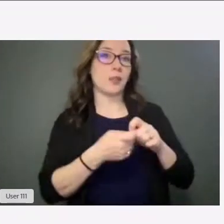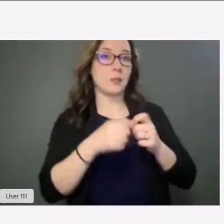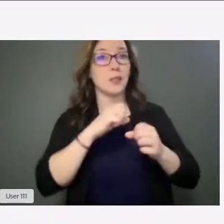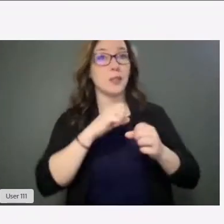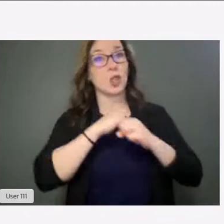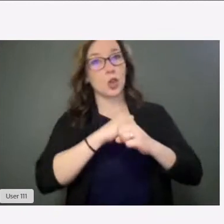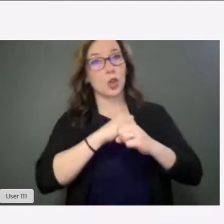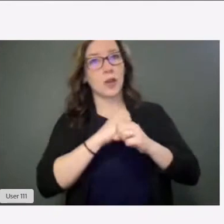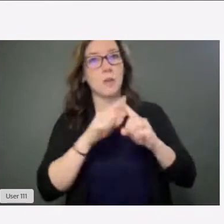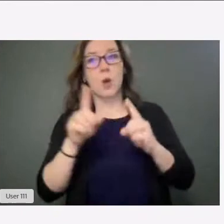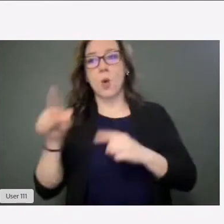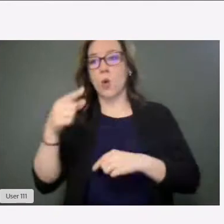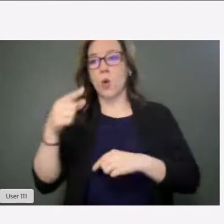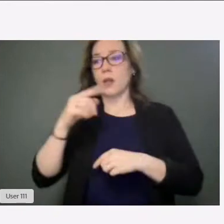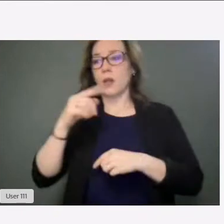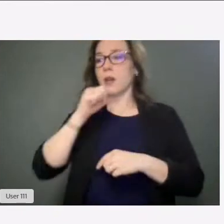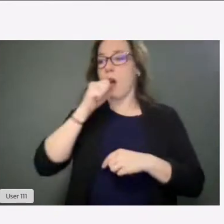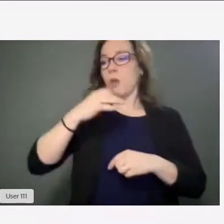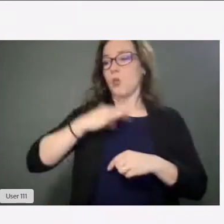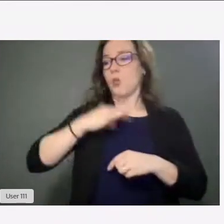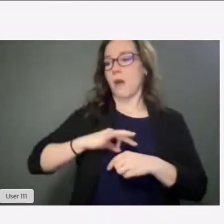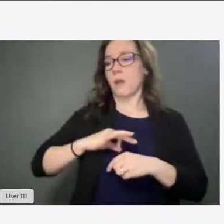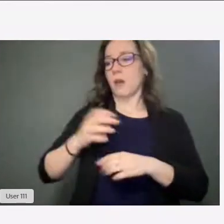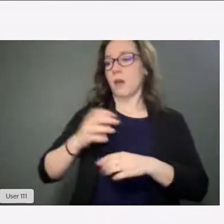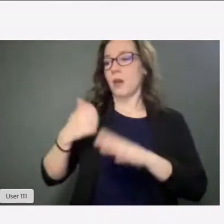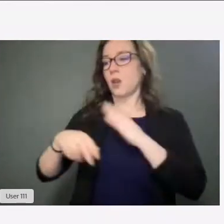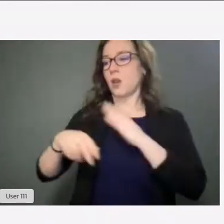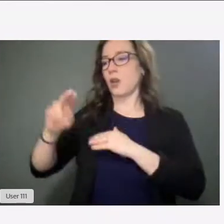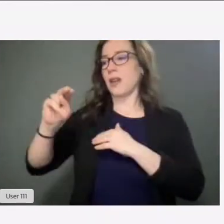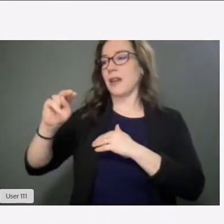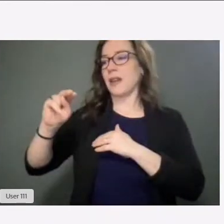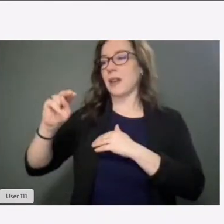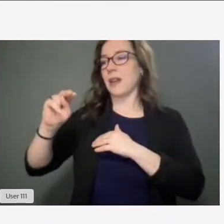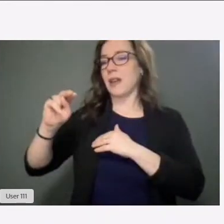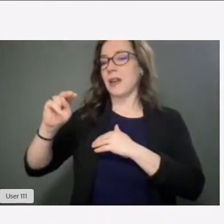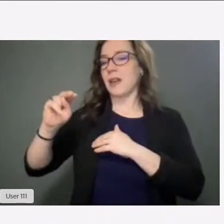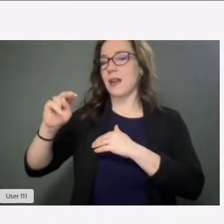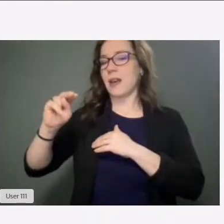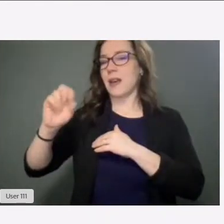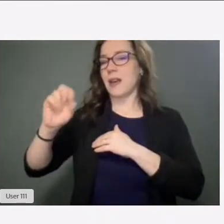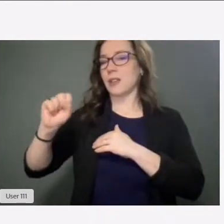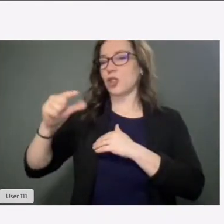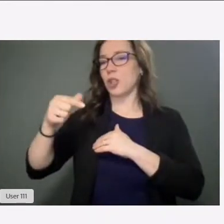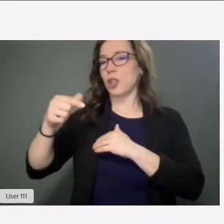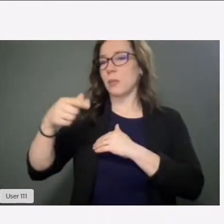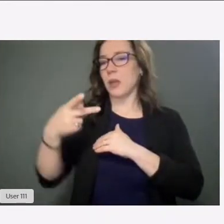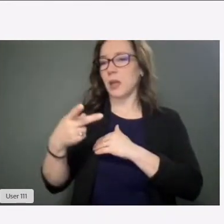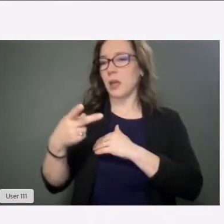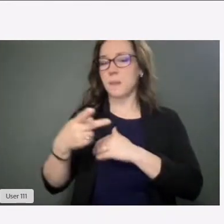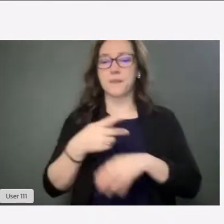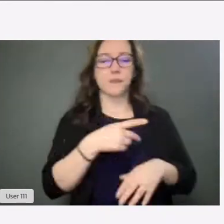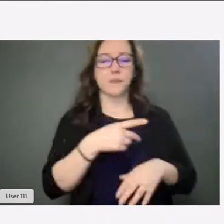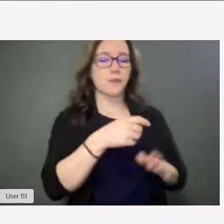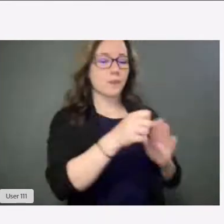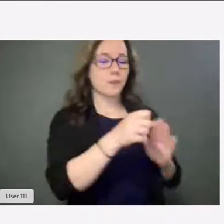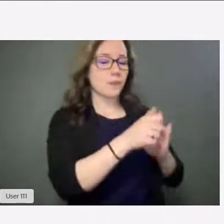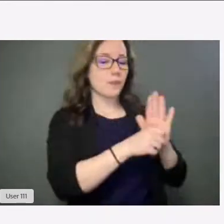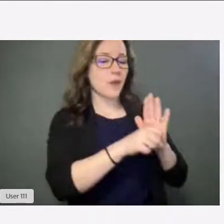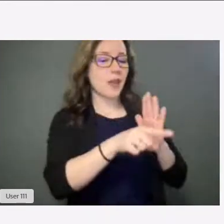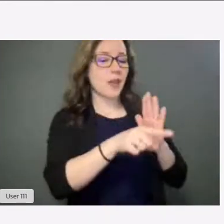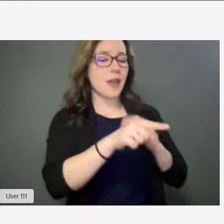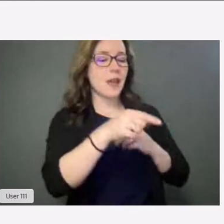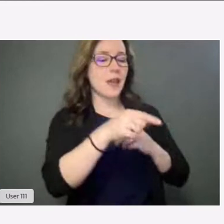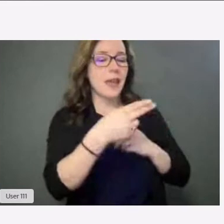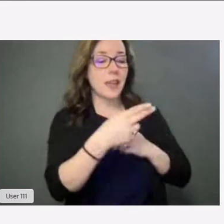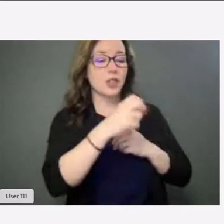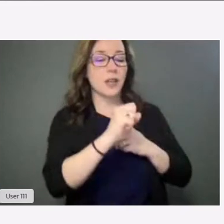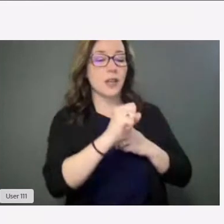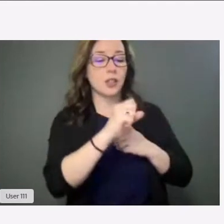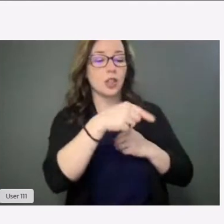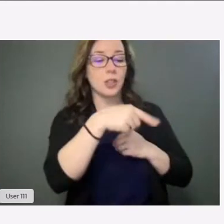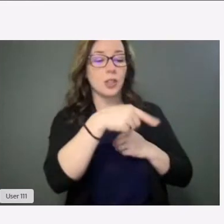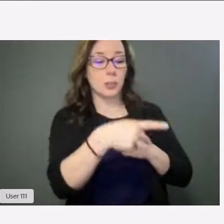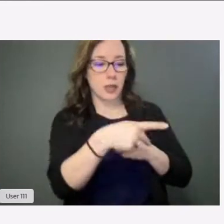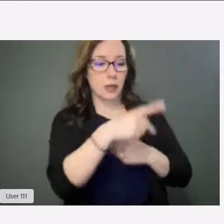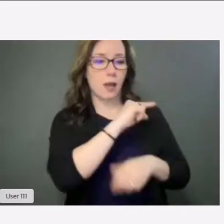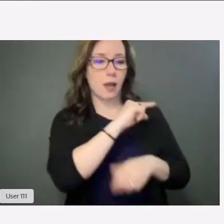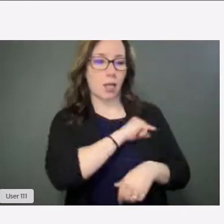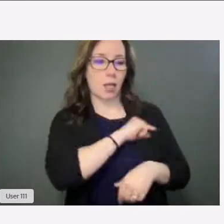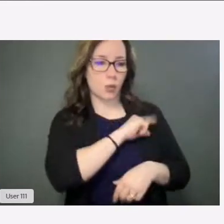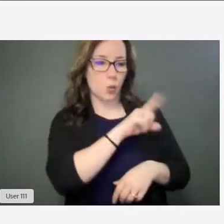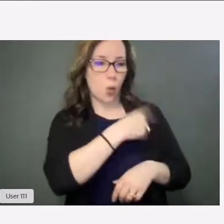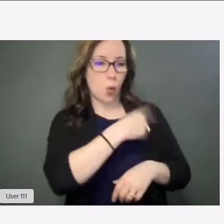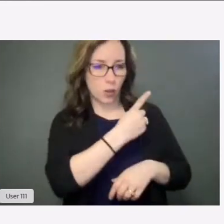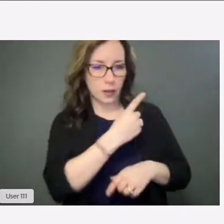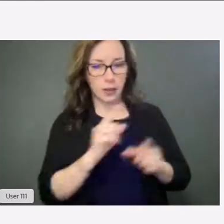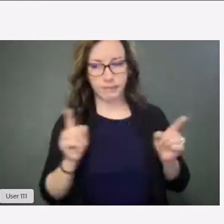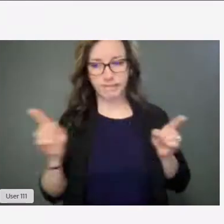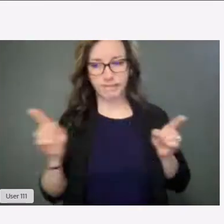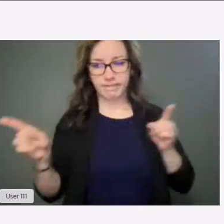only nonprofits are eligible under NSGP. Only state and local units government are eligible under HSGP. Got it.